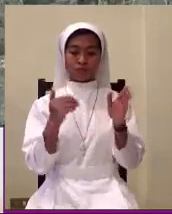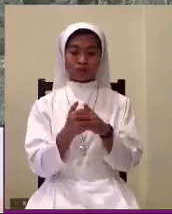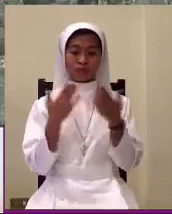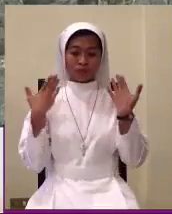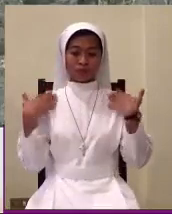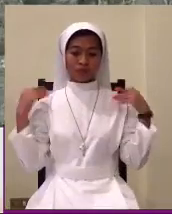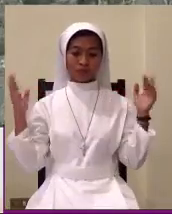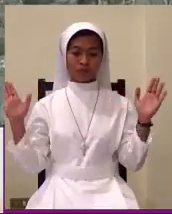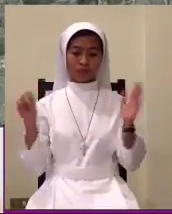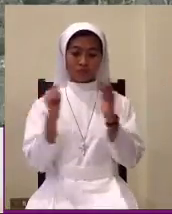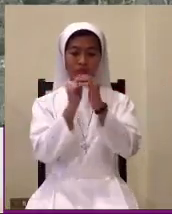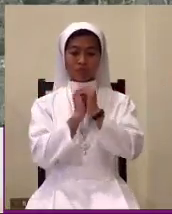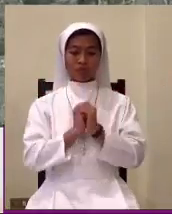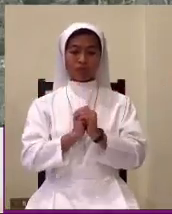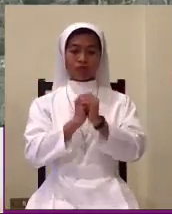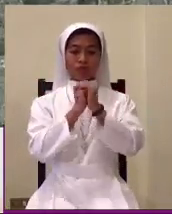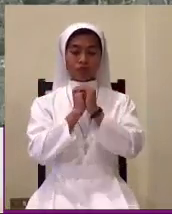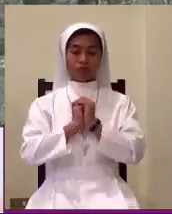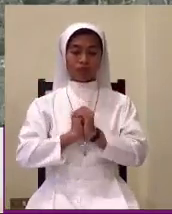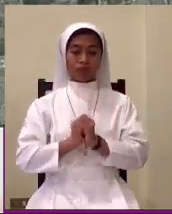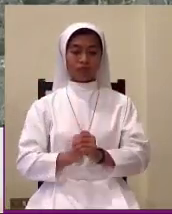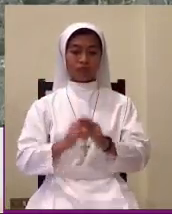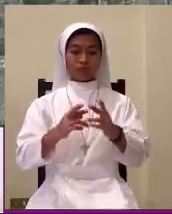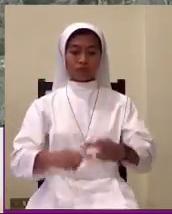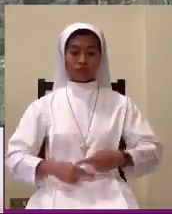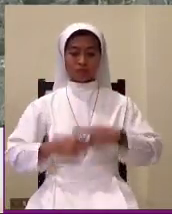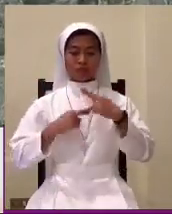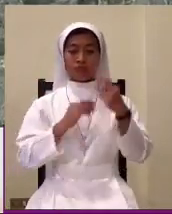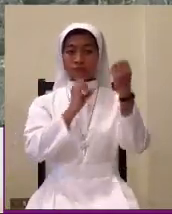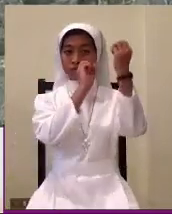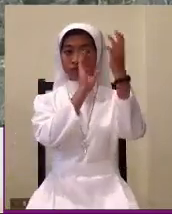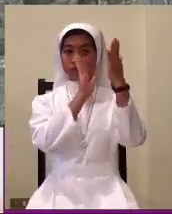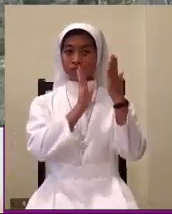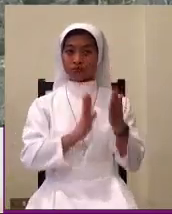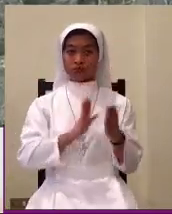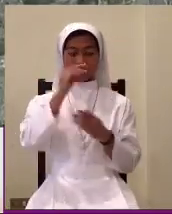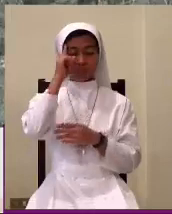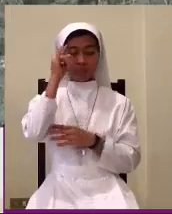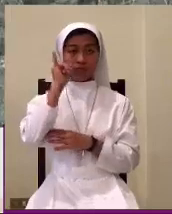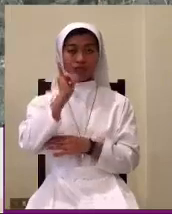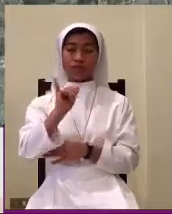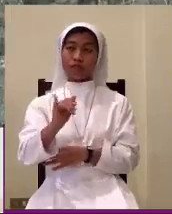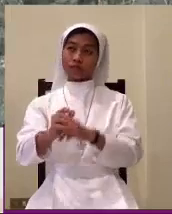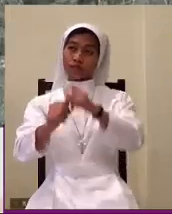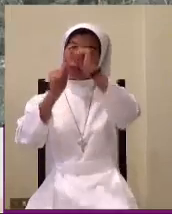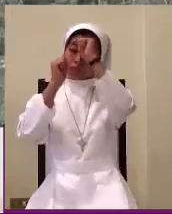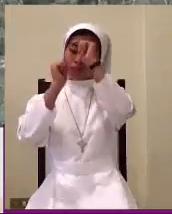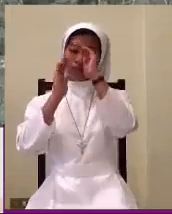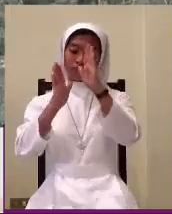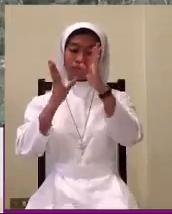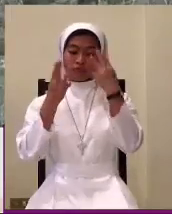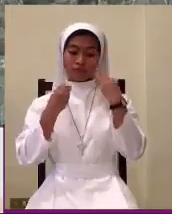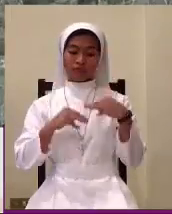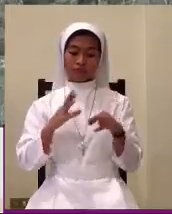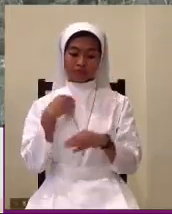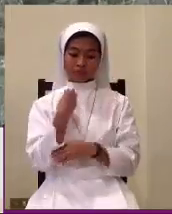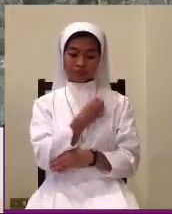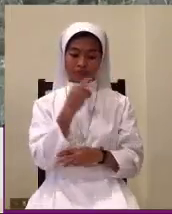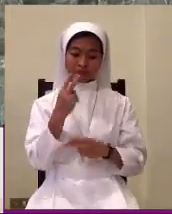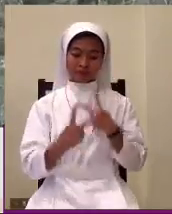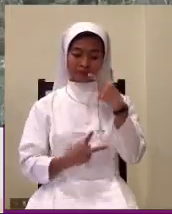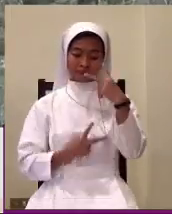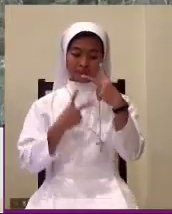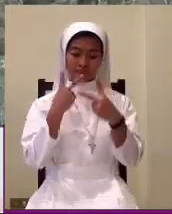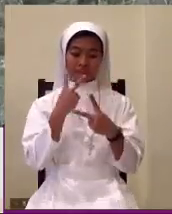majesty and rejoices in your presence forever. Father, may our voices, we pray, join